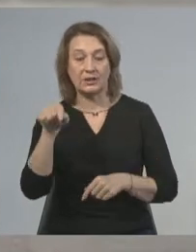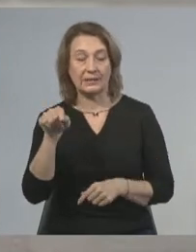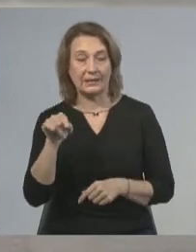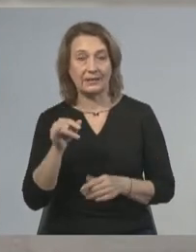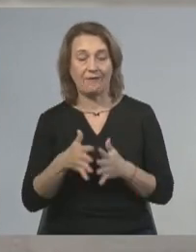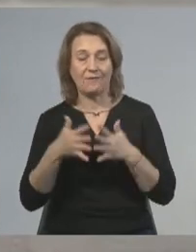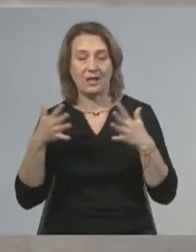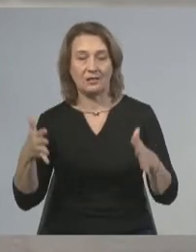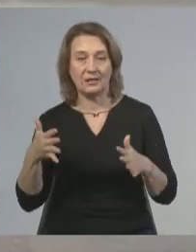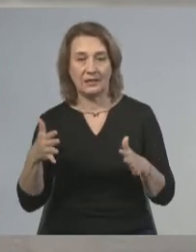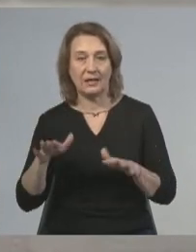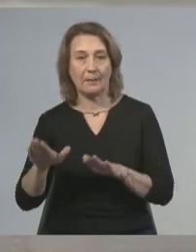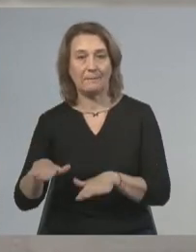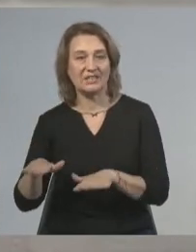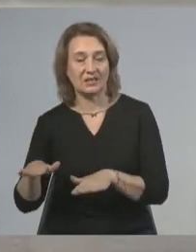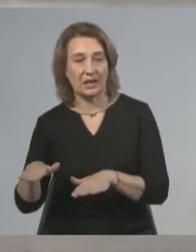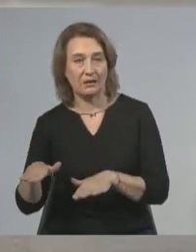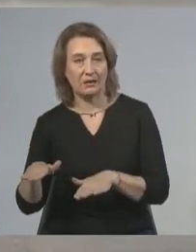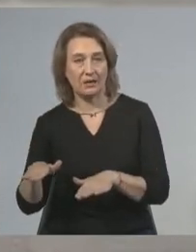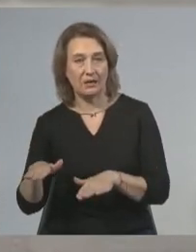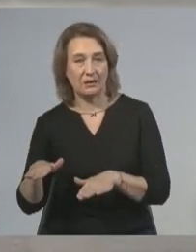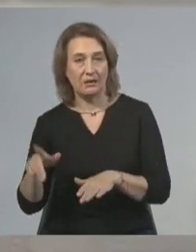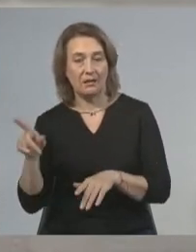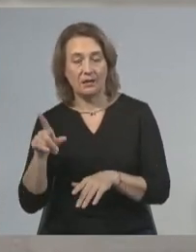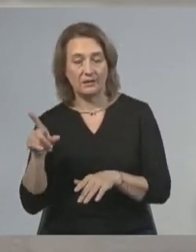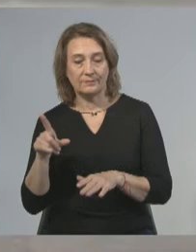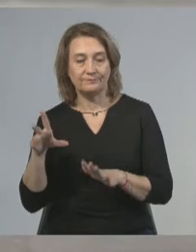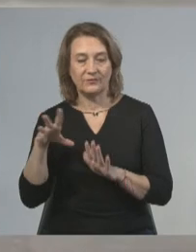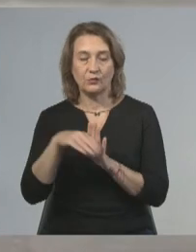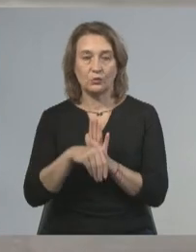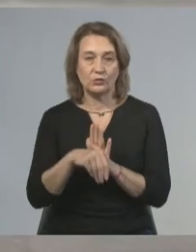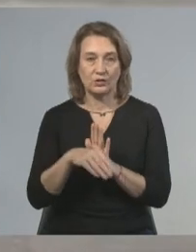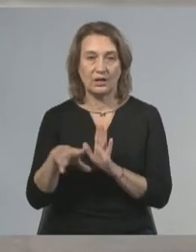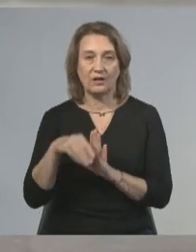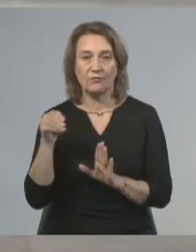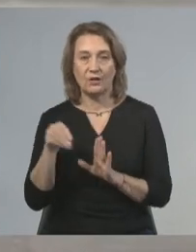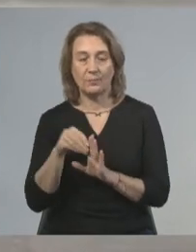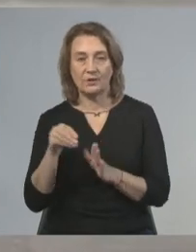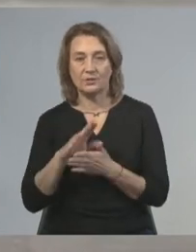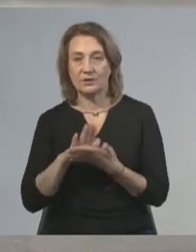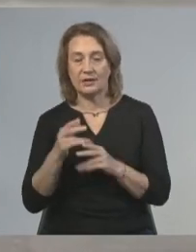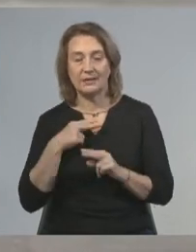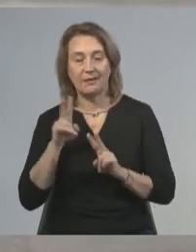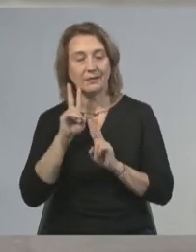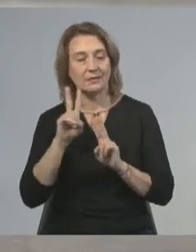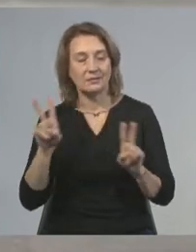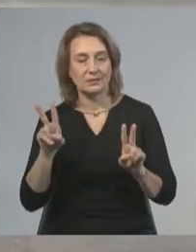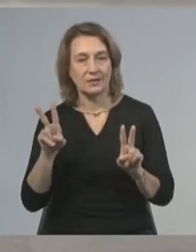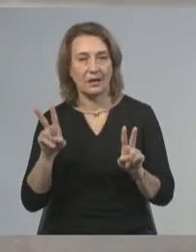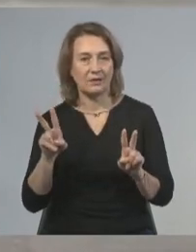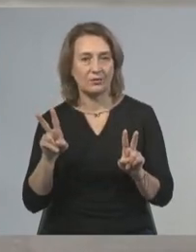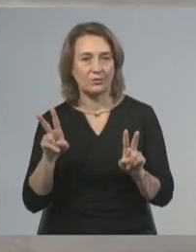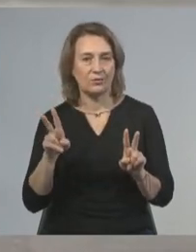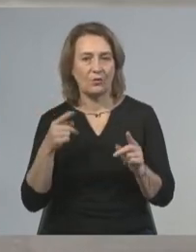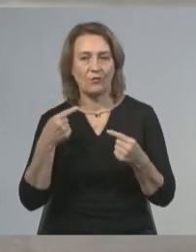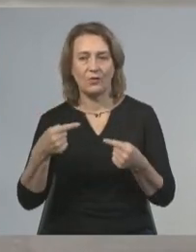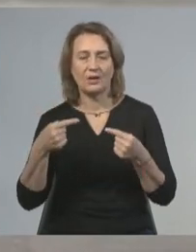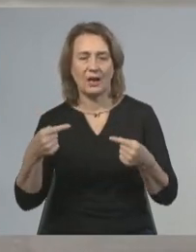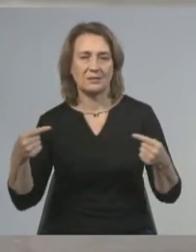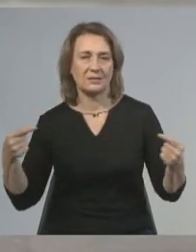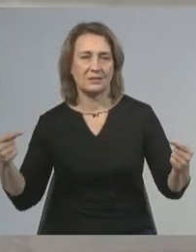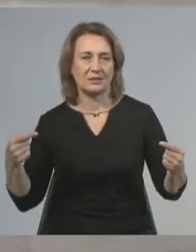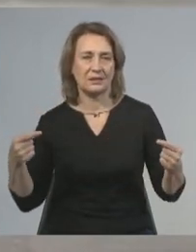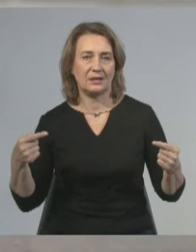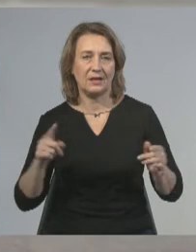large uh cities which are excluded from the election process i don't know well the situation is taro